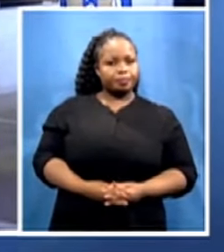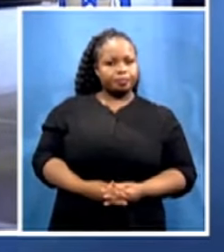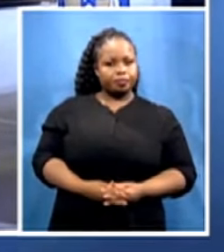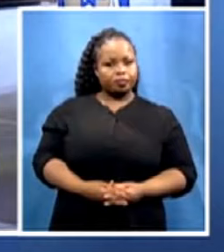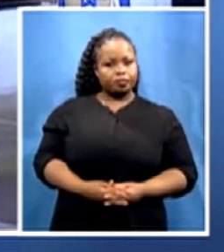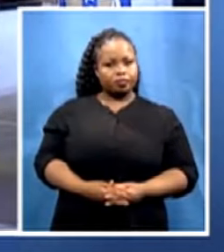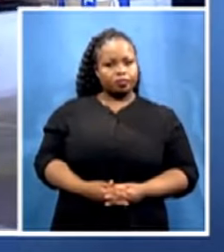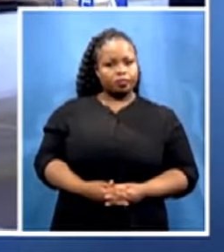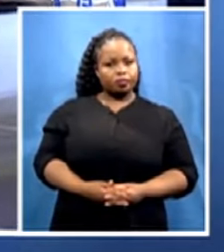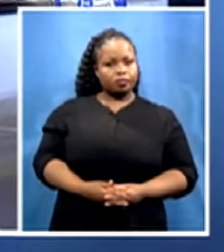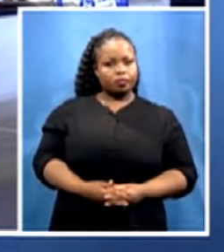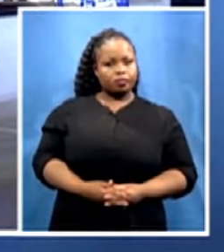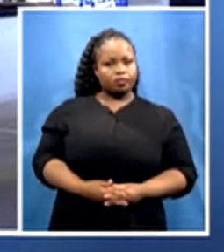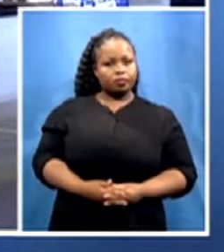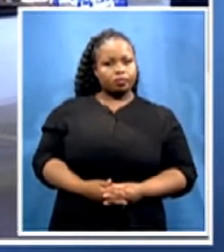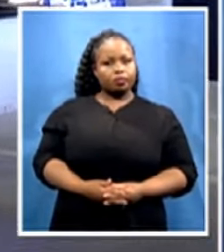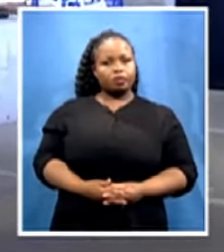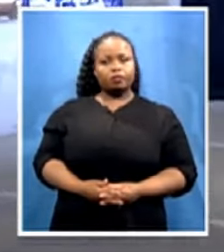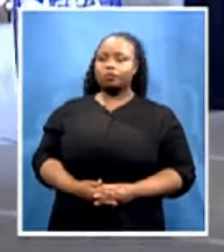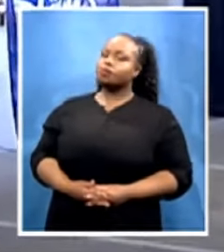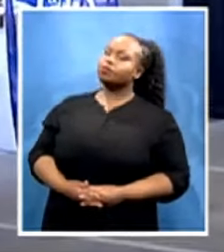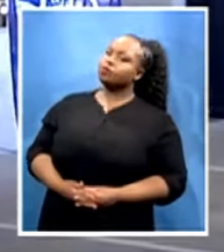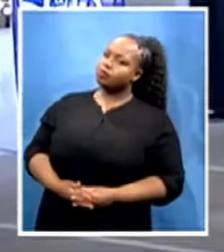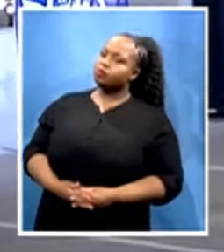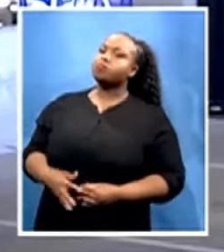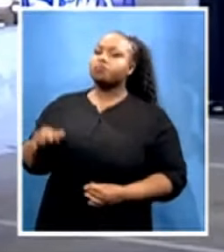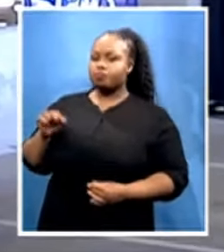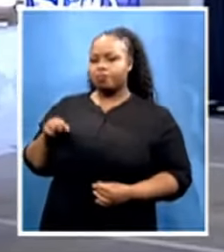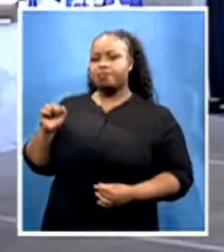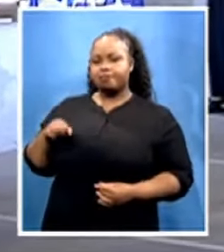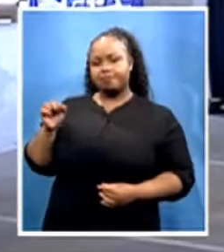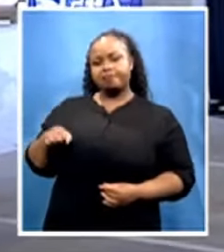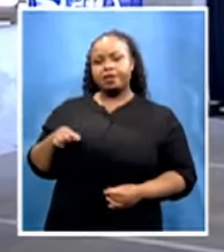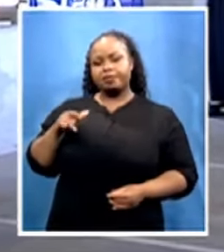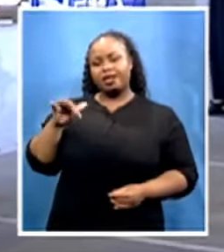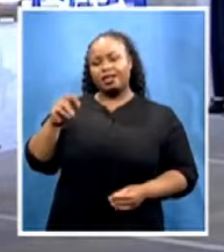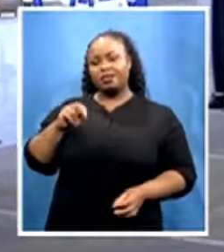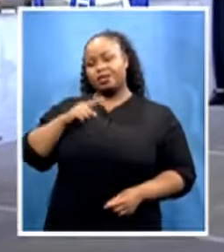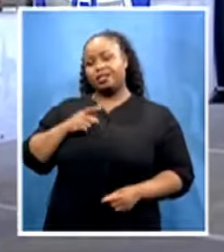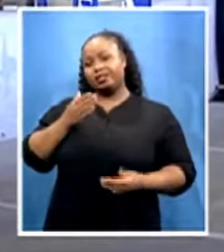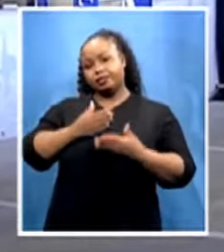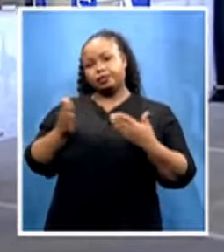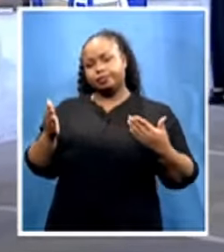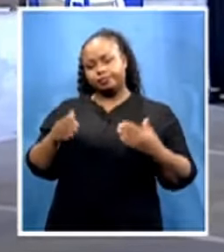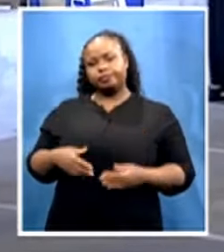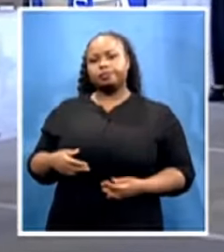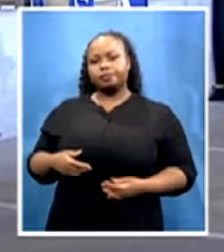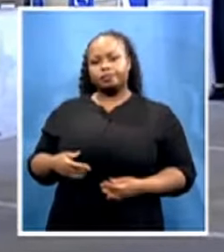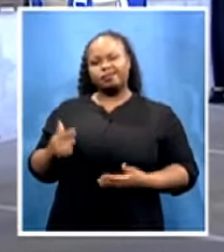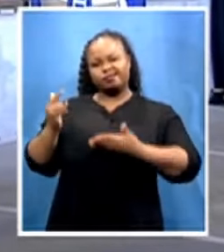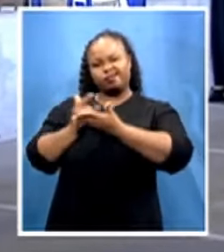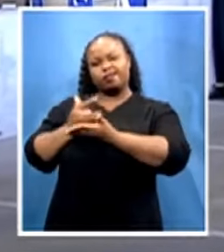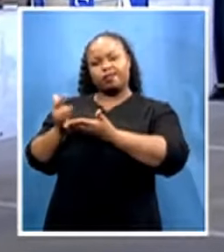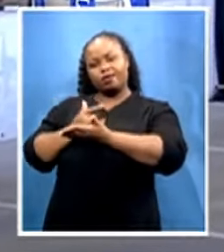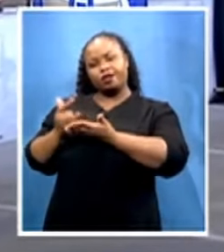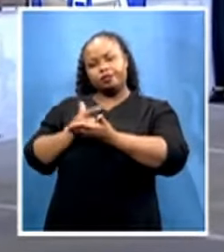Yeah, I mean, definitely, Blaine. I mean, speaking to some off camera, and of course, they were obviously scared to speak